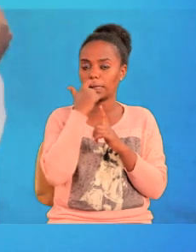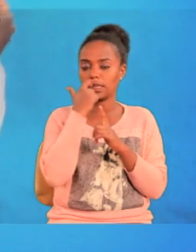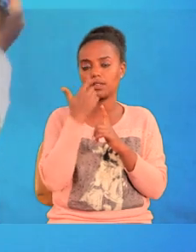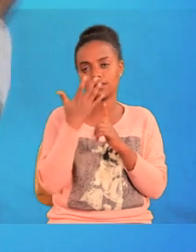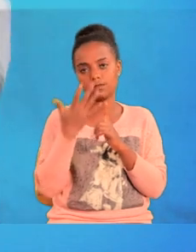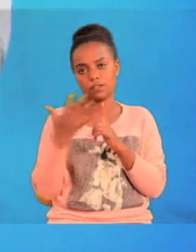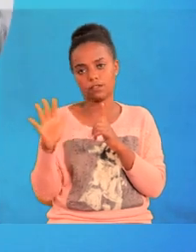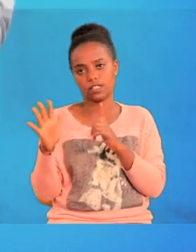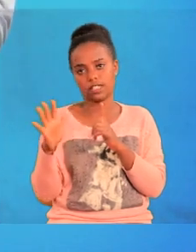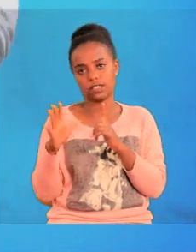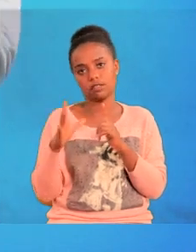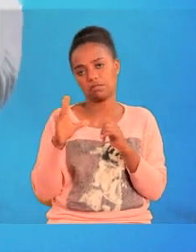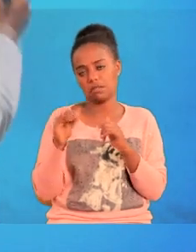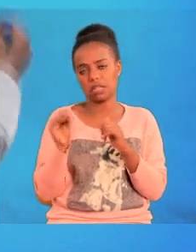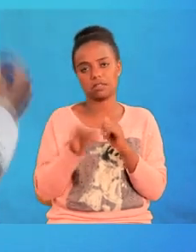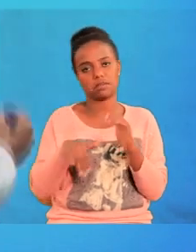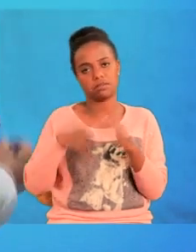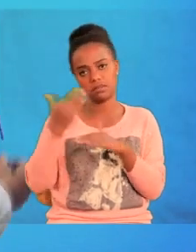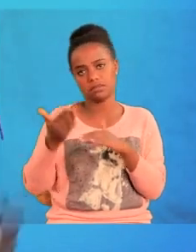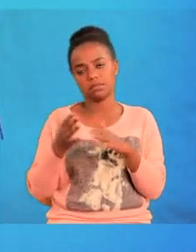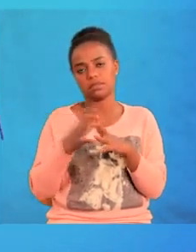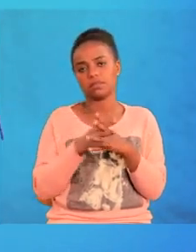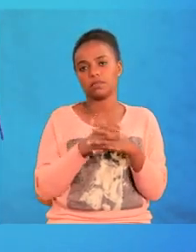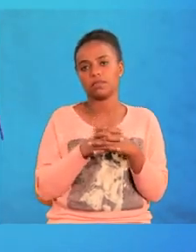15, and so on.